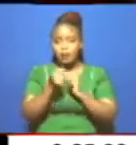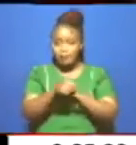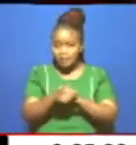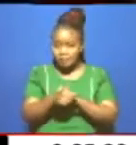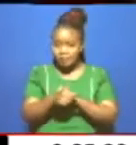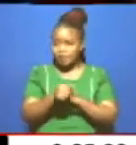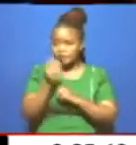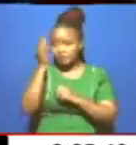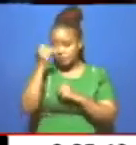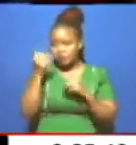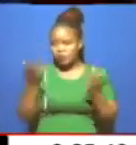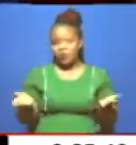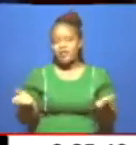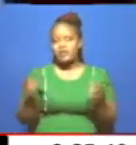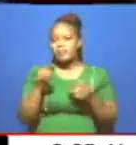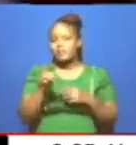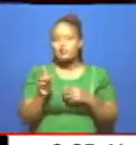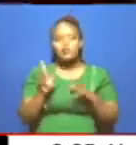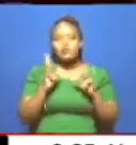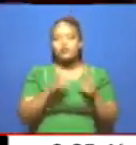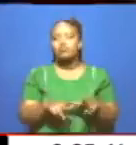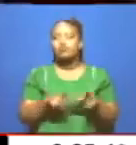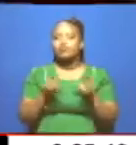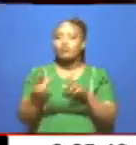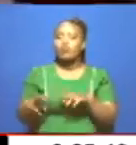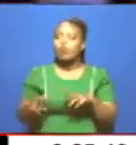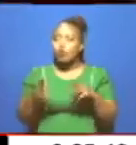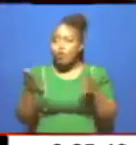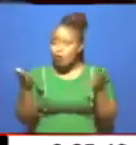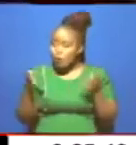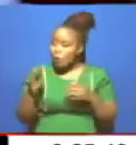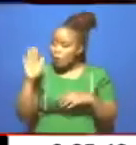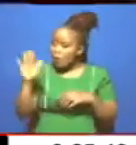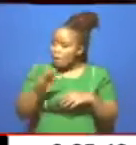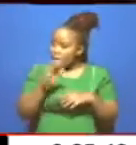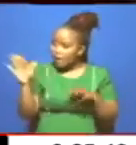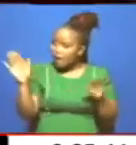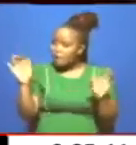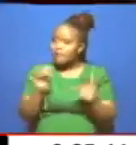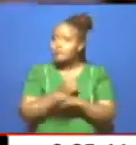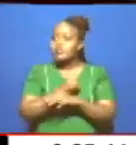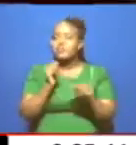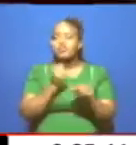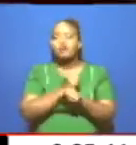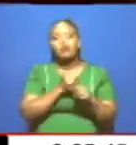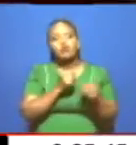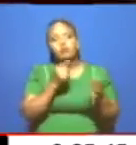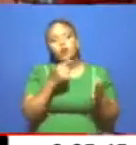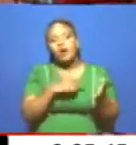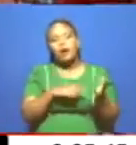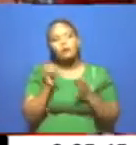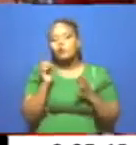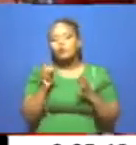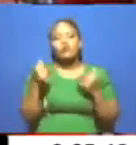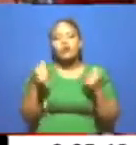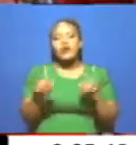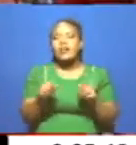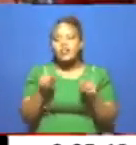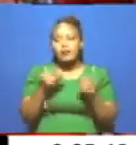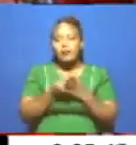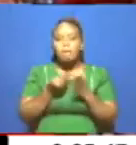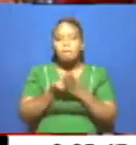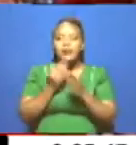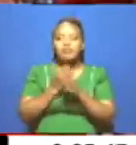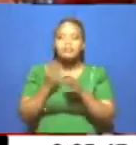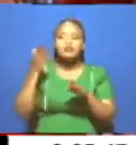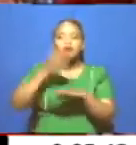is very obvious that this House will not approve estimates that go beyond the debt ceiling. A